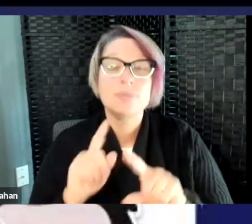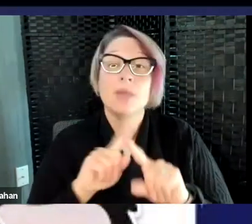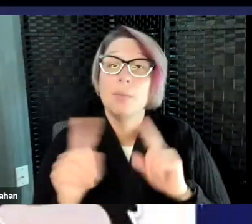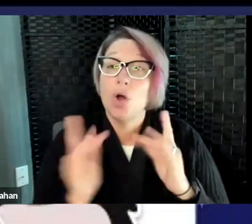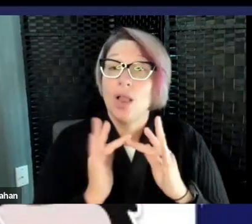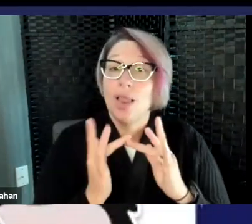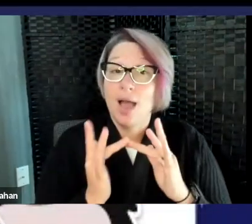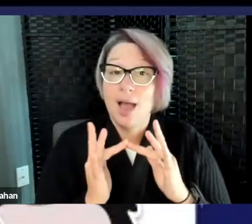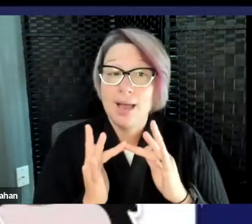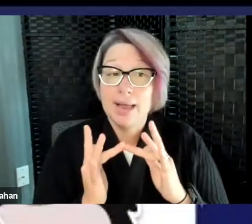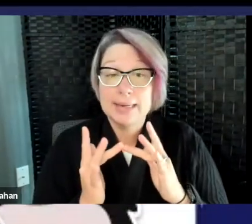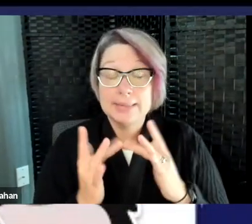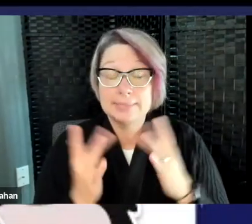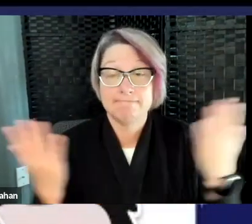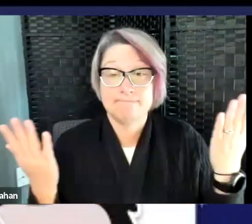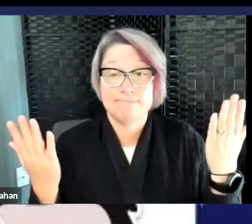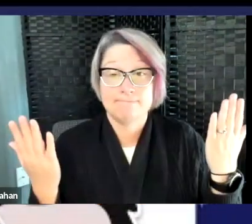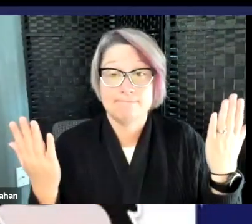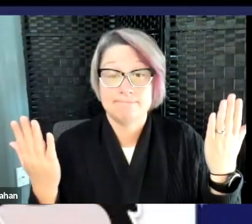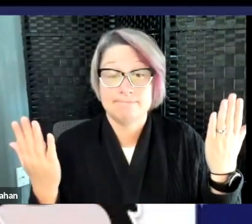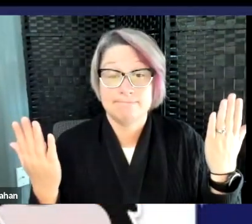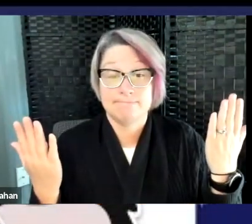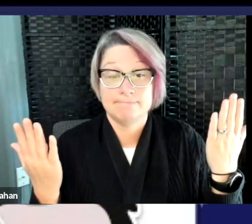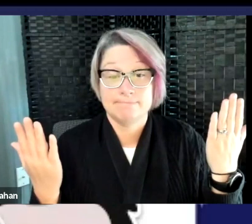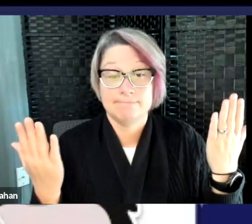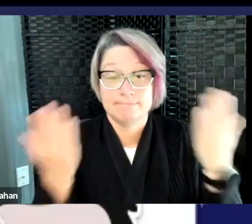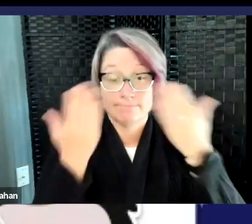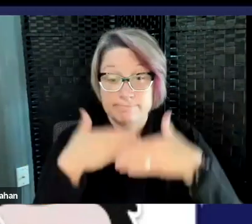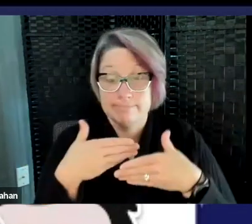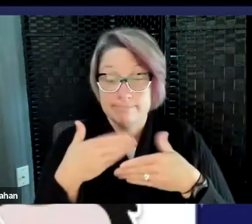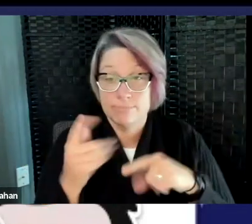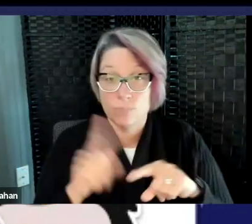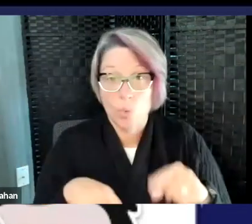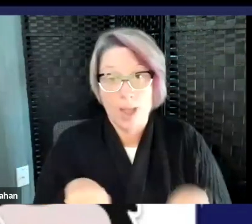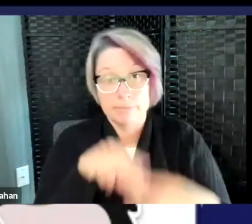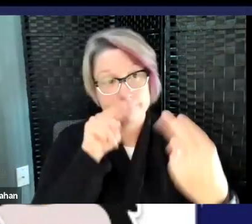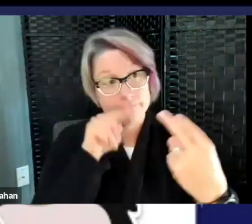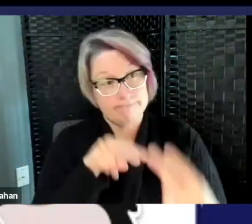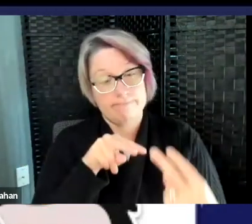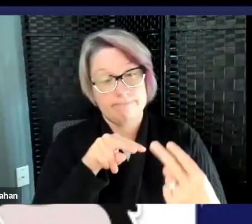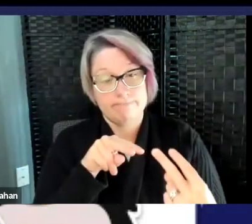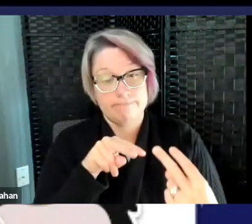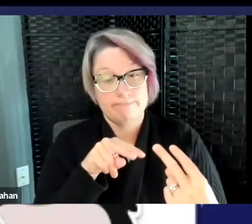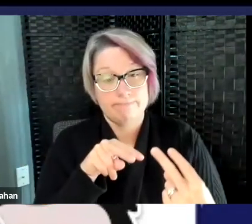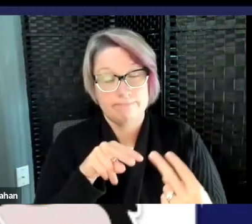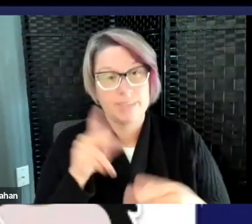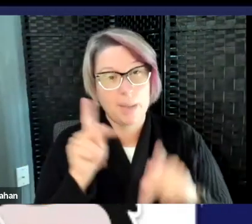online, not so much. You can't look at that person in the eyes and feel the way they feel. Yeah, people gossip a